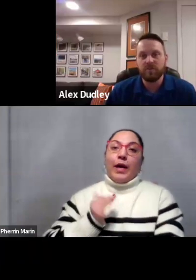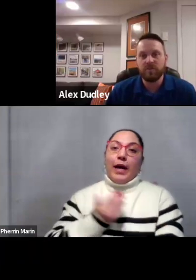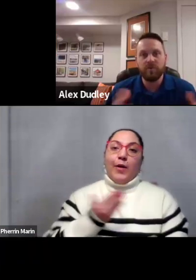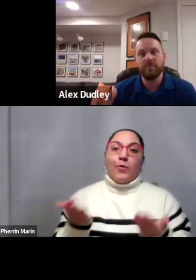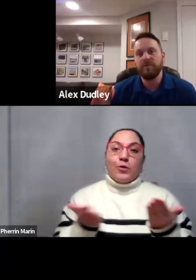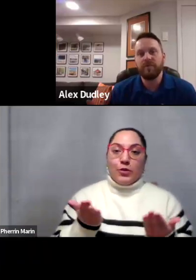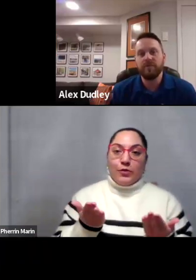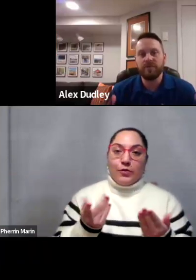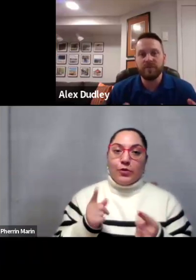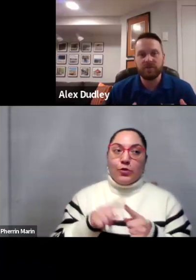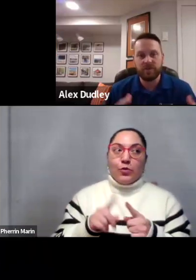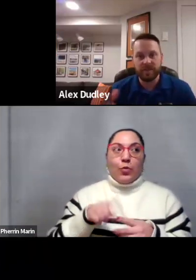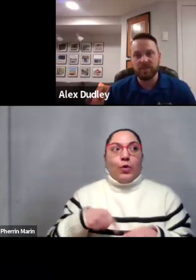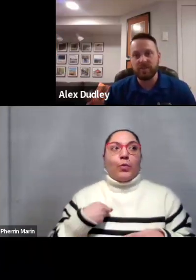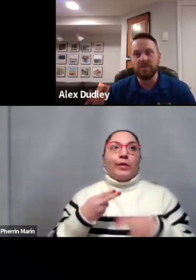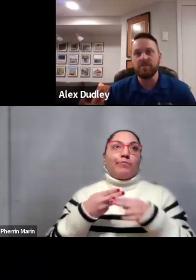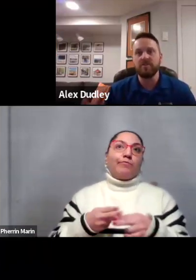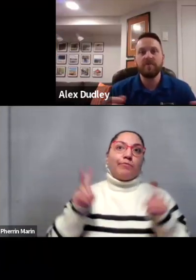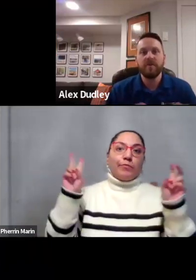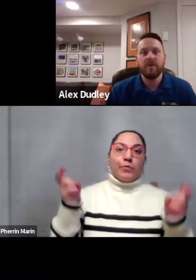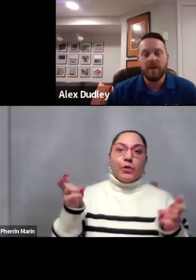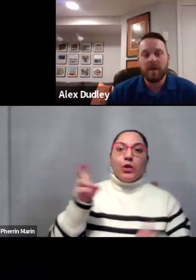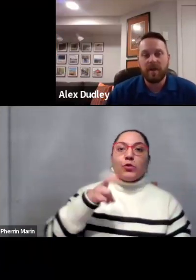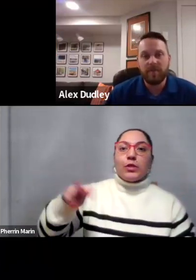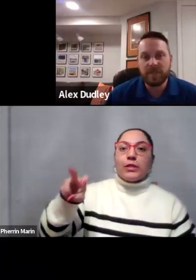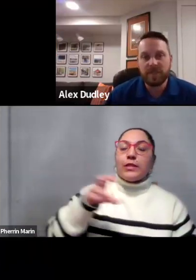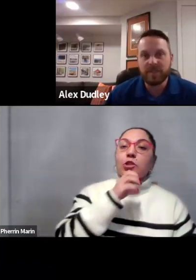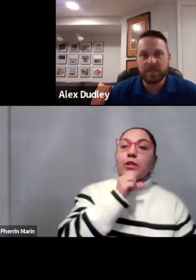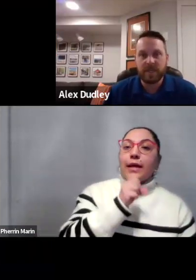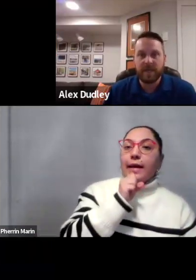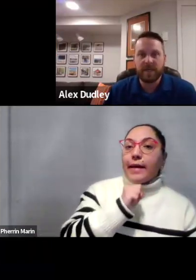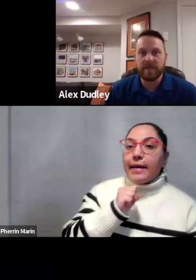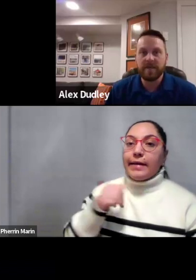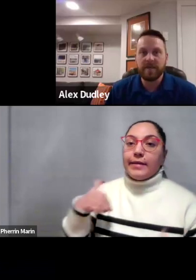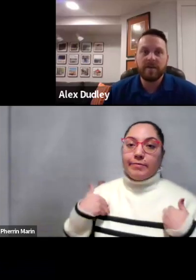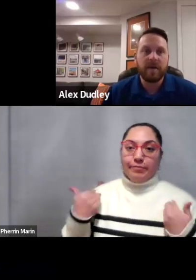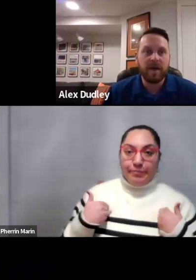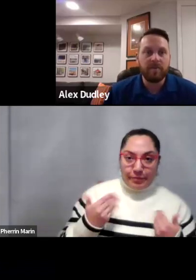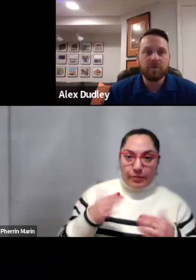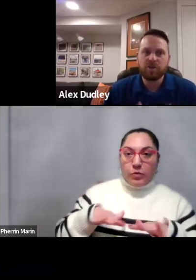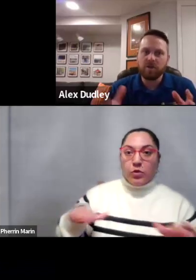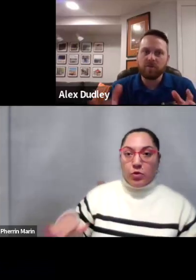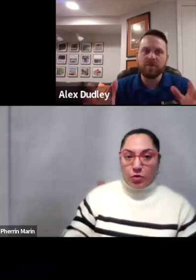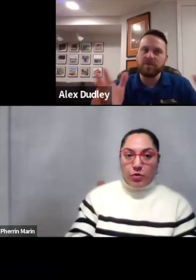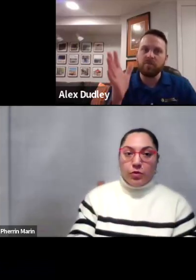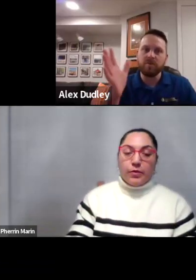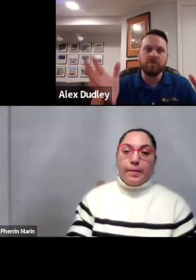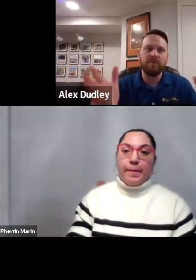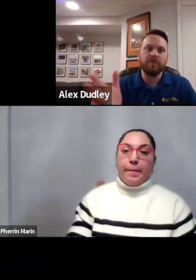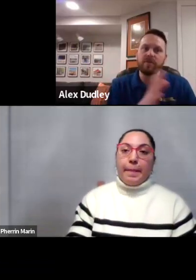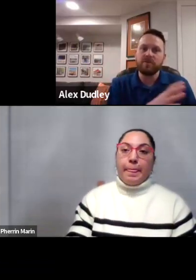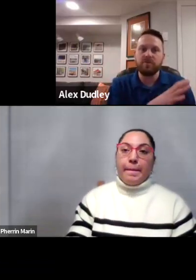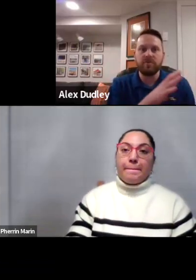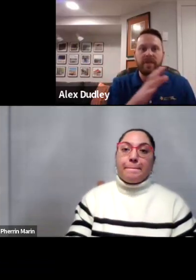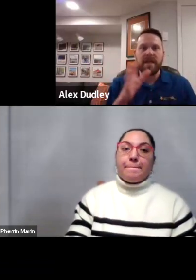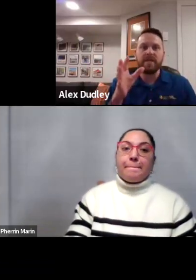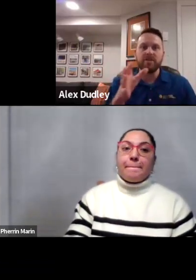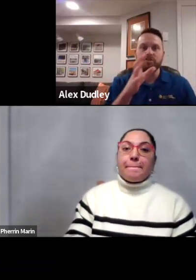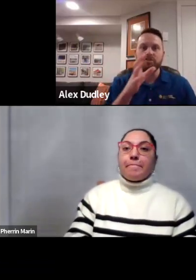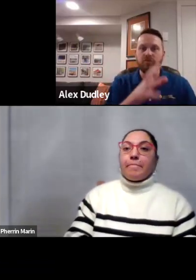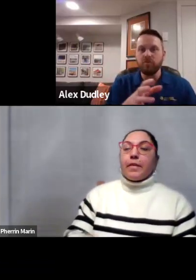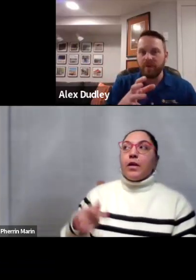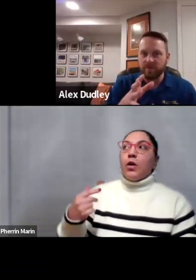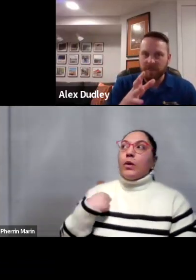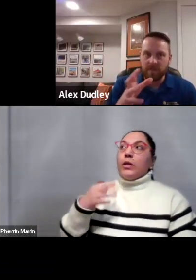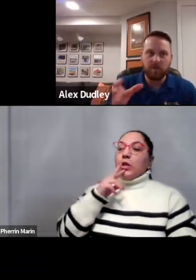services to what we refer to as transition age youth. This is a Sean was referring to an